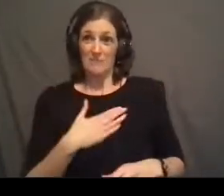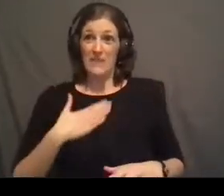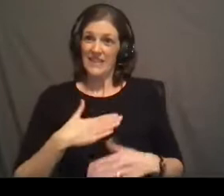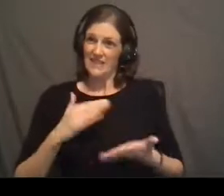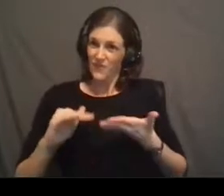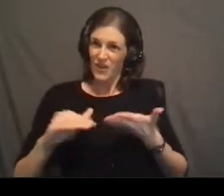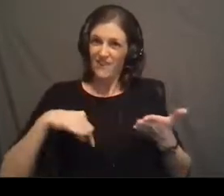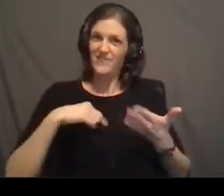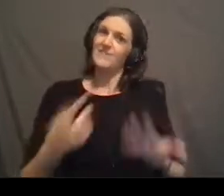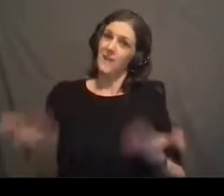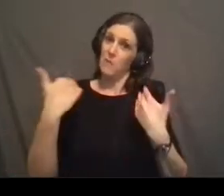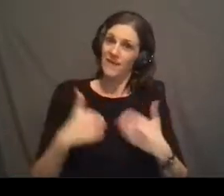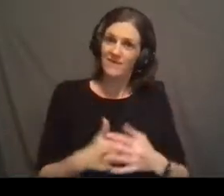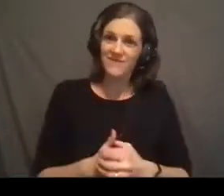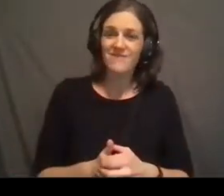Come in.